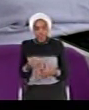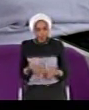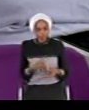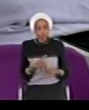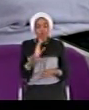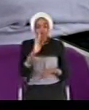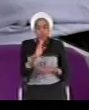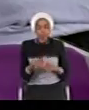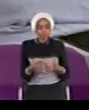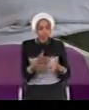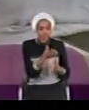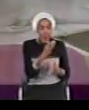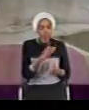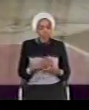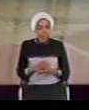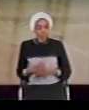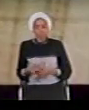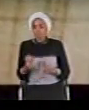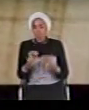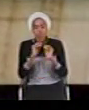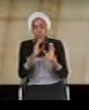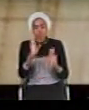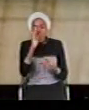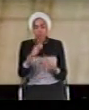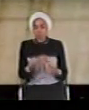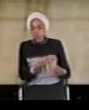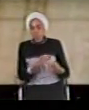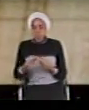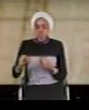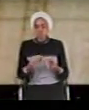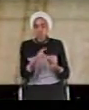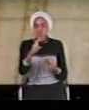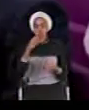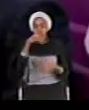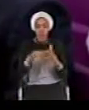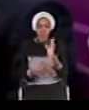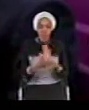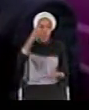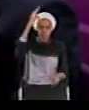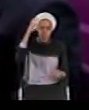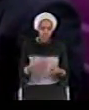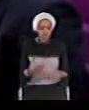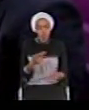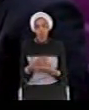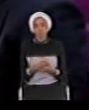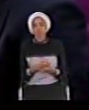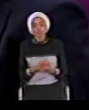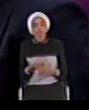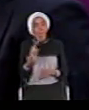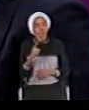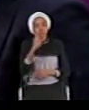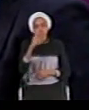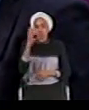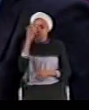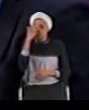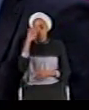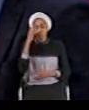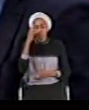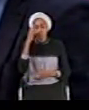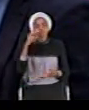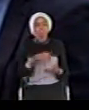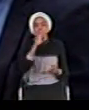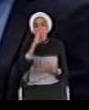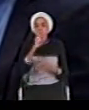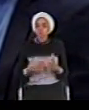ye therein, nothing will shift you in Jesus' name. And once you know this is